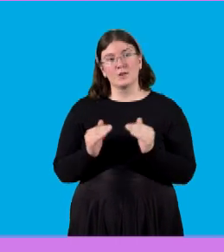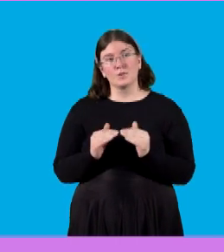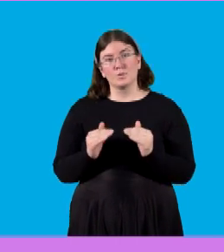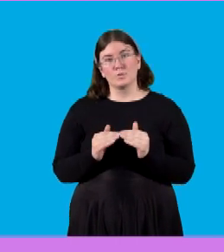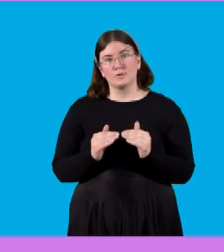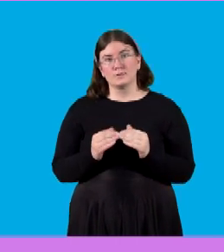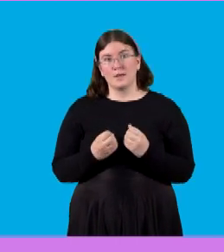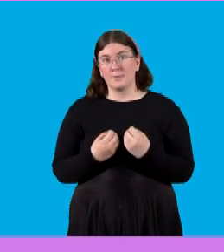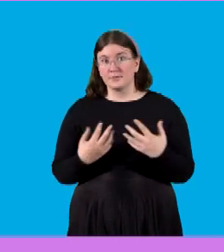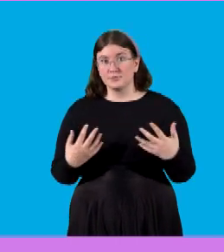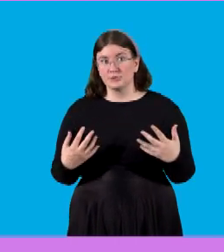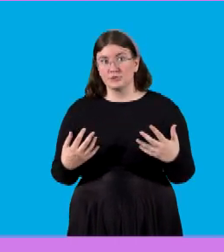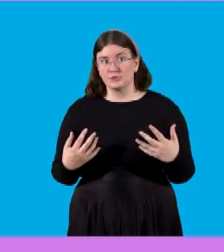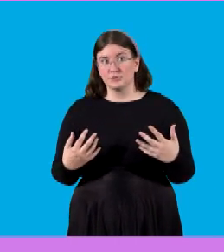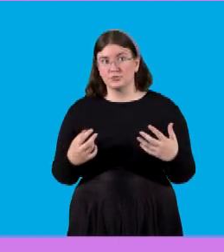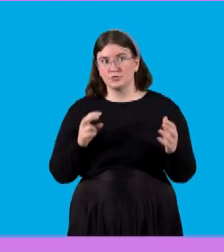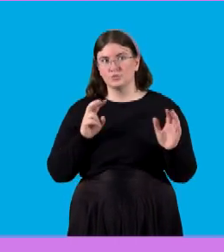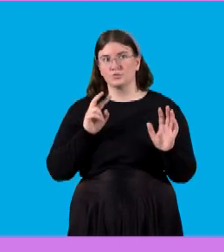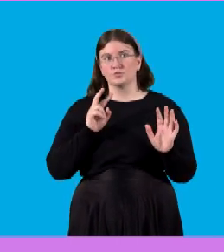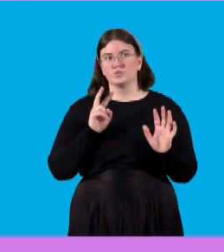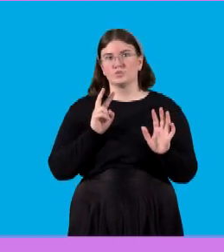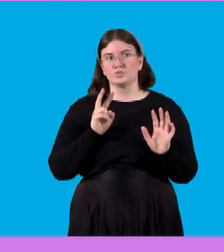So that will give me an amount of